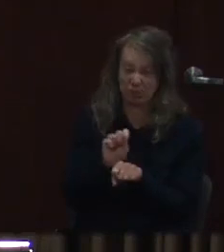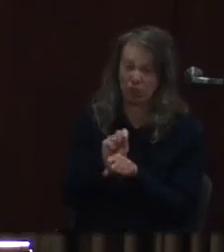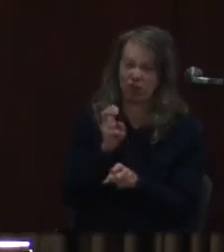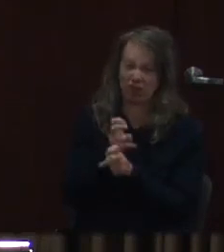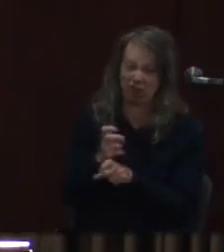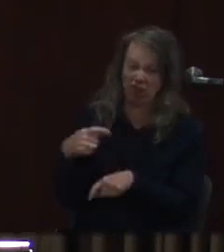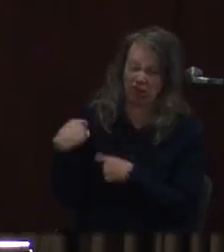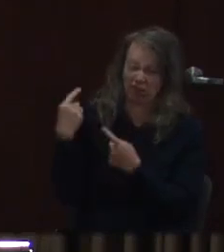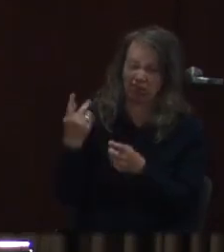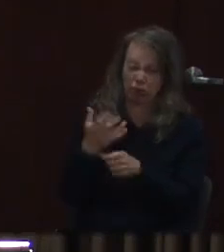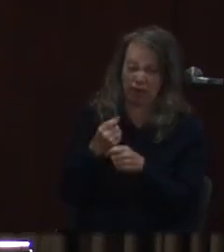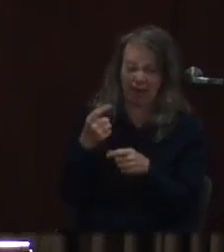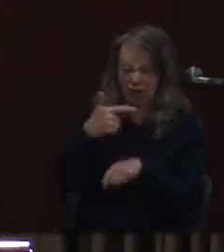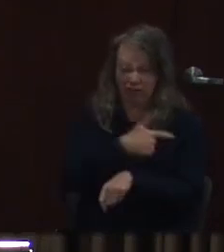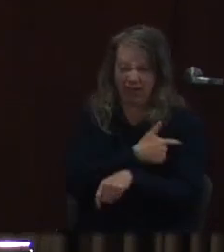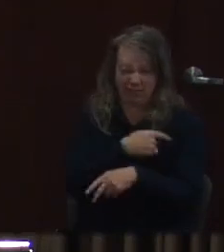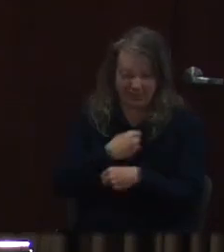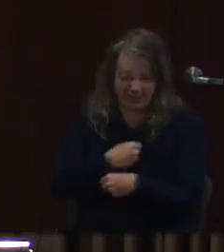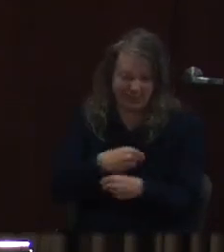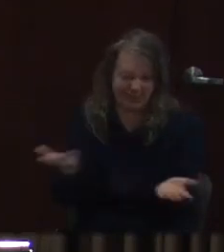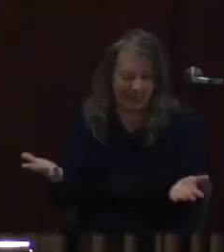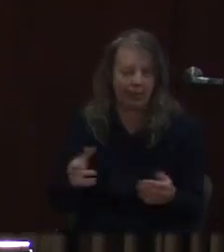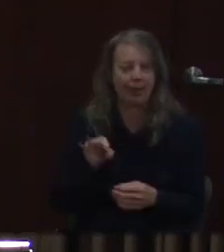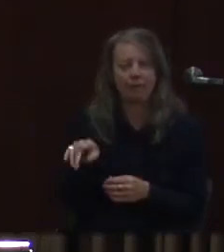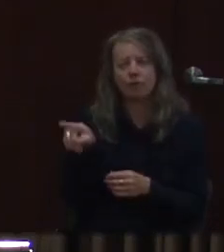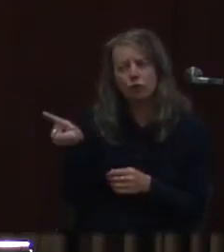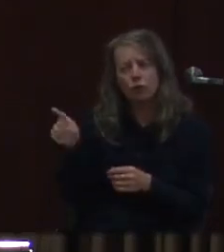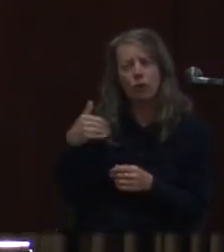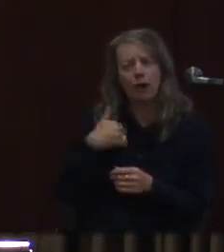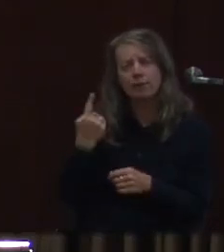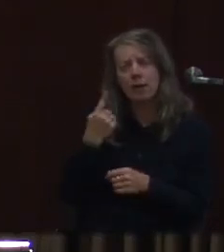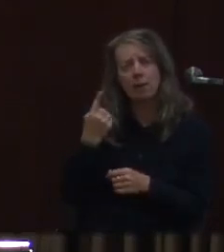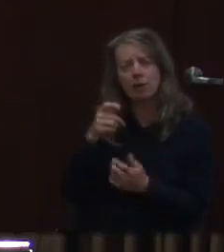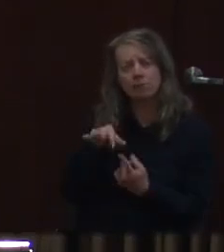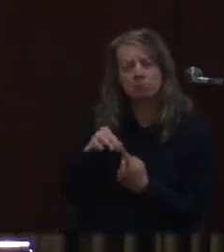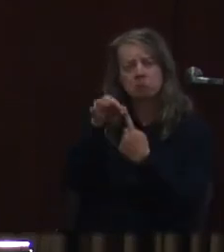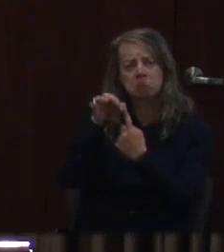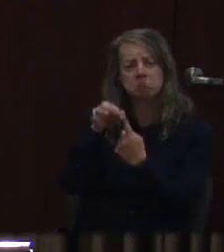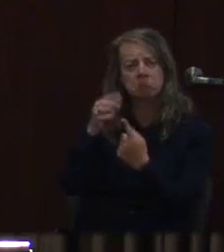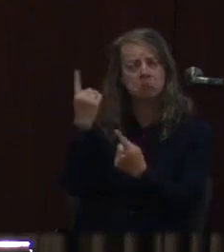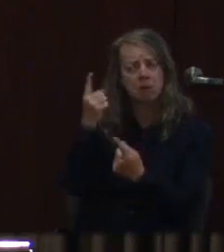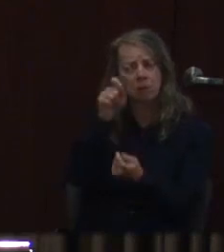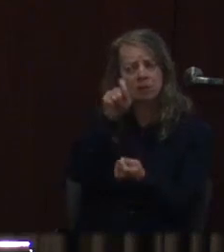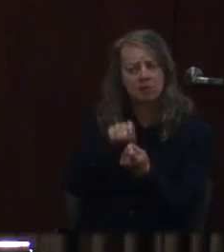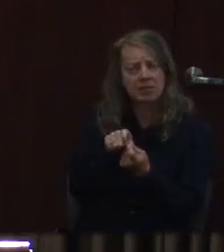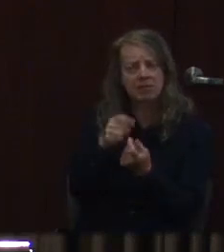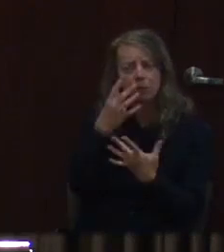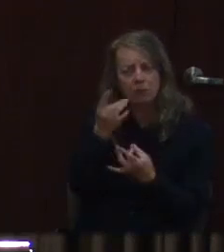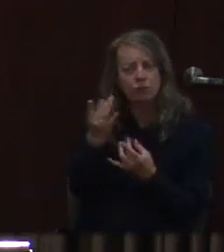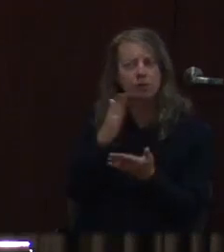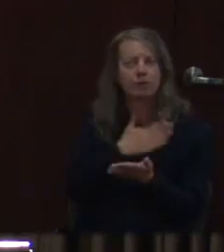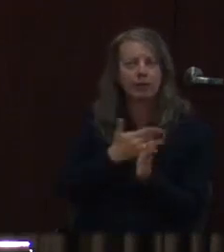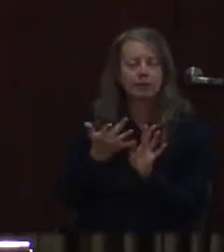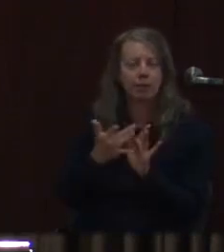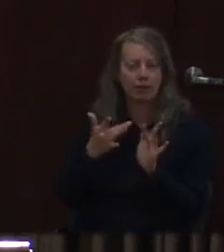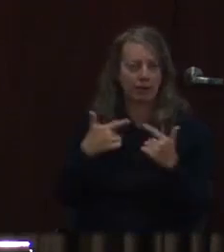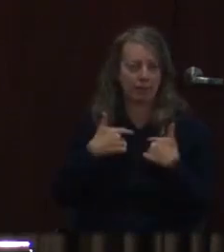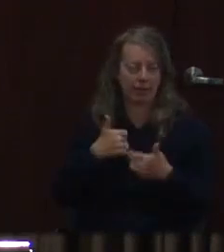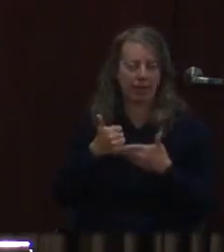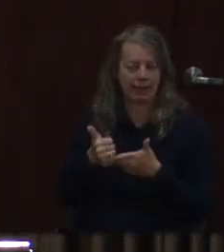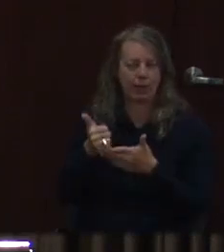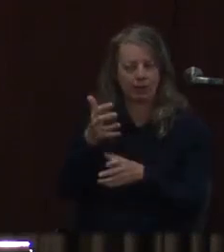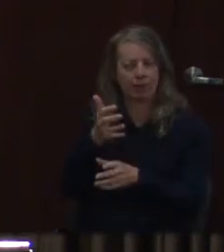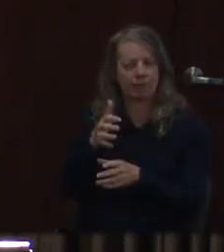vaccine out. If you have someone in particular or a group that's in particular who's interested, please reach out to me and I can help them get to the